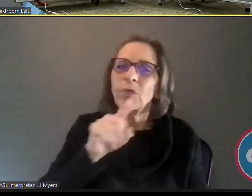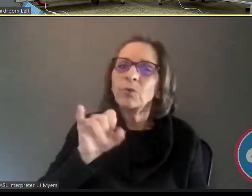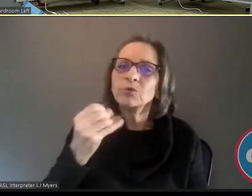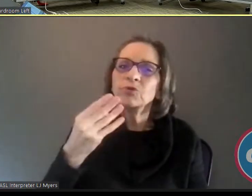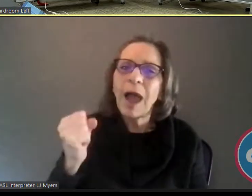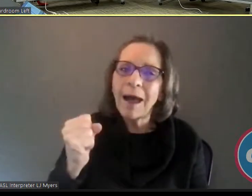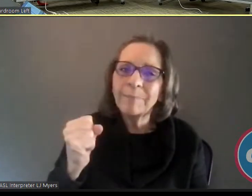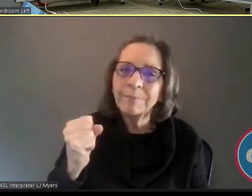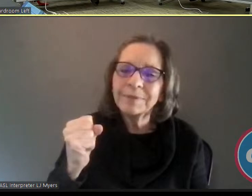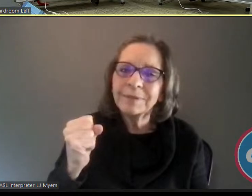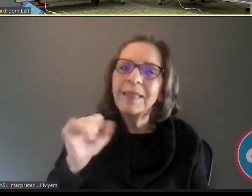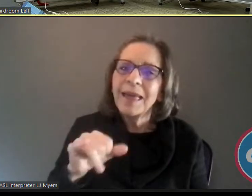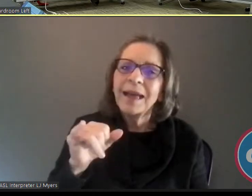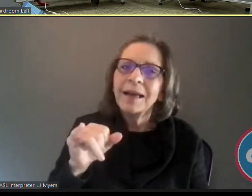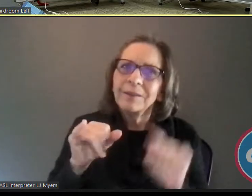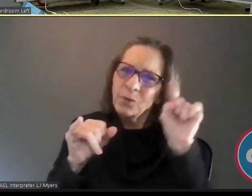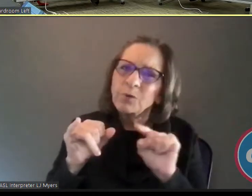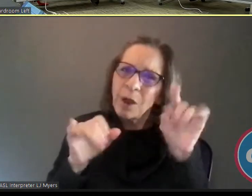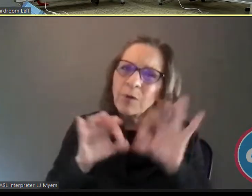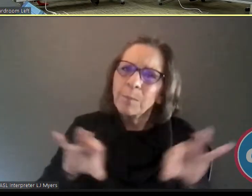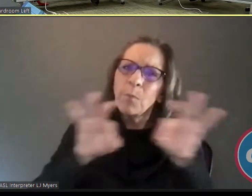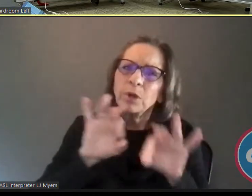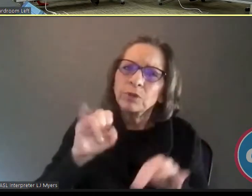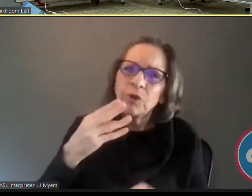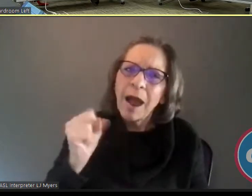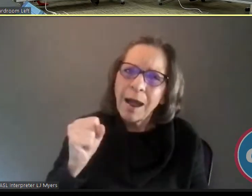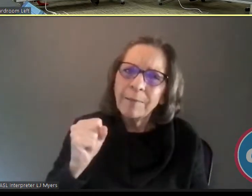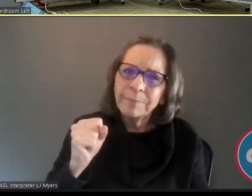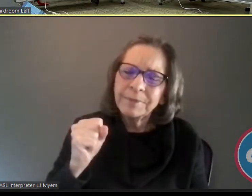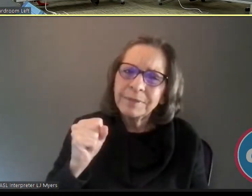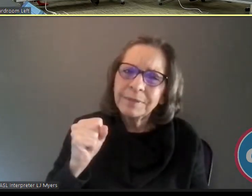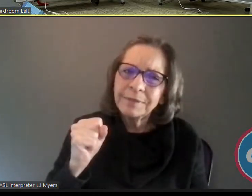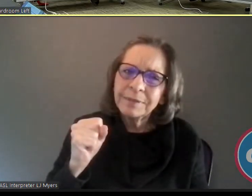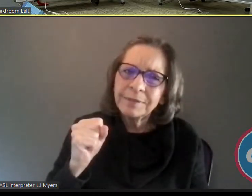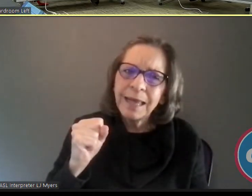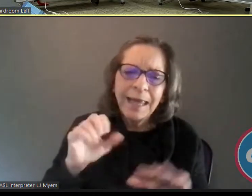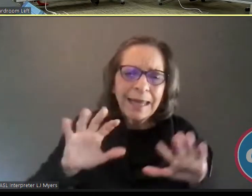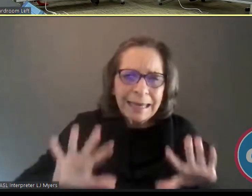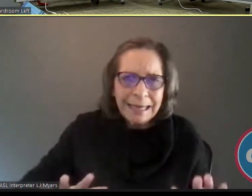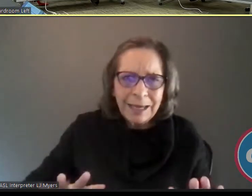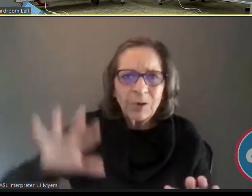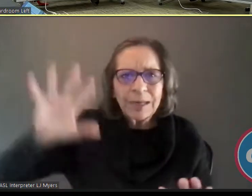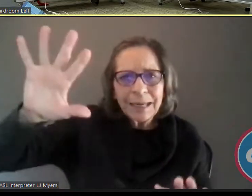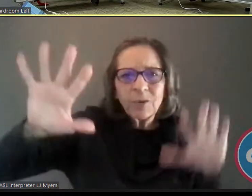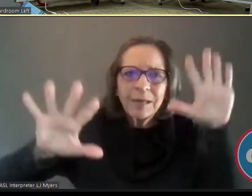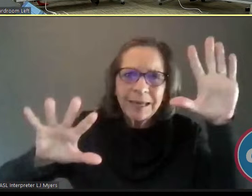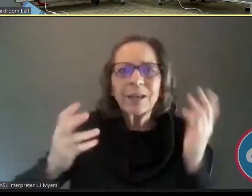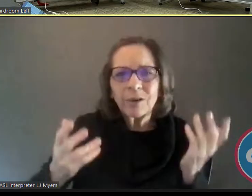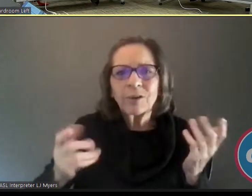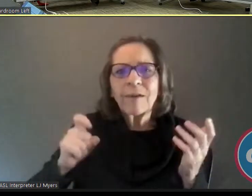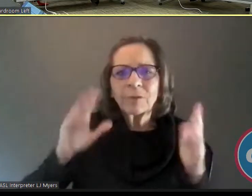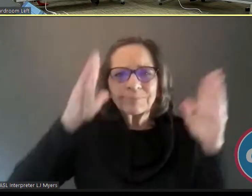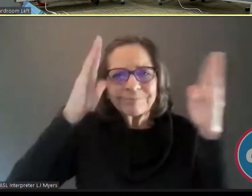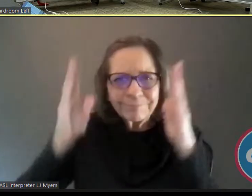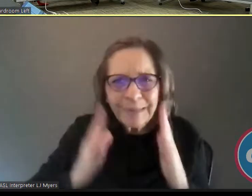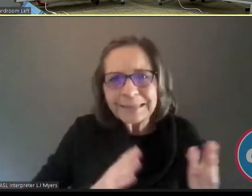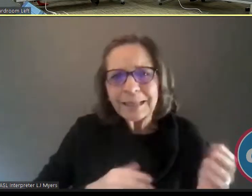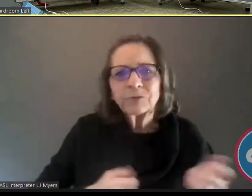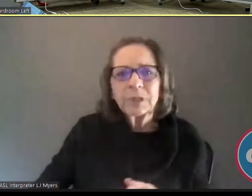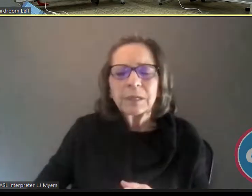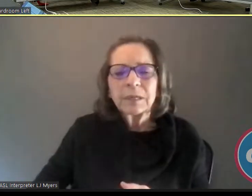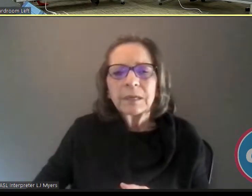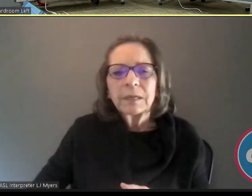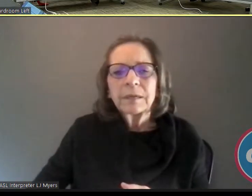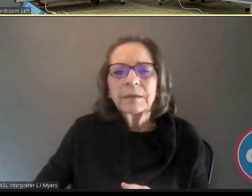there's like very important jobs there, down here and out here and up there, right? Got it. And